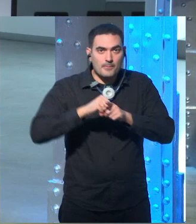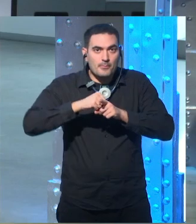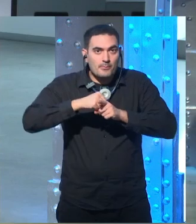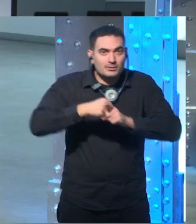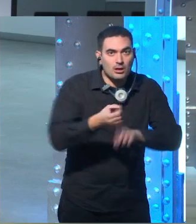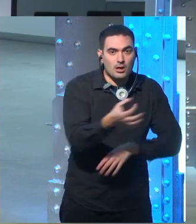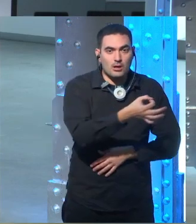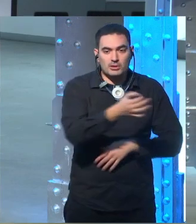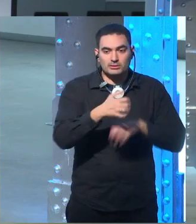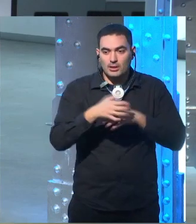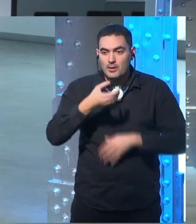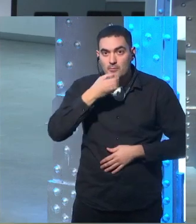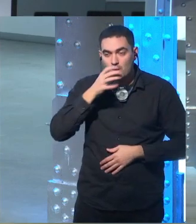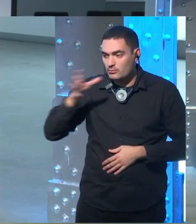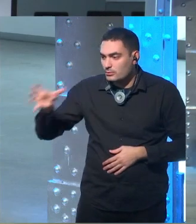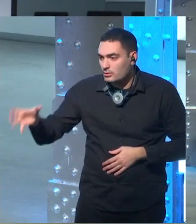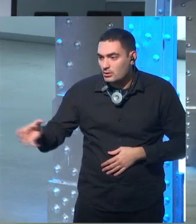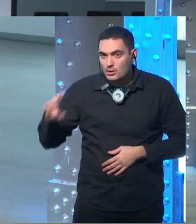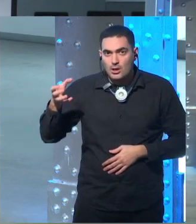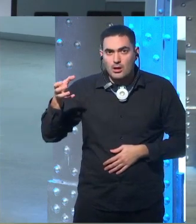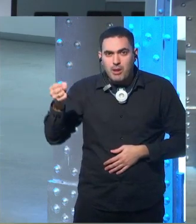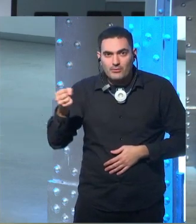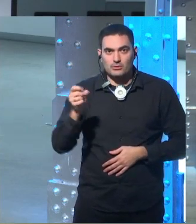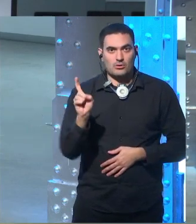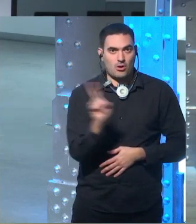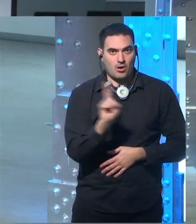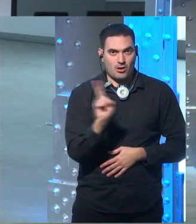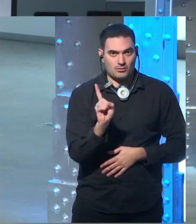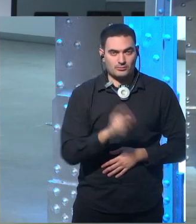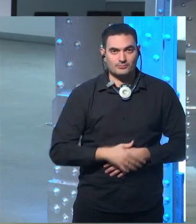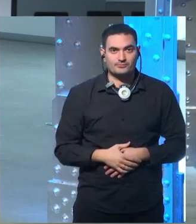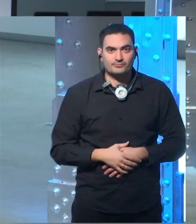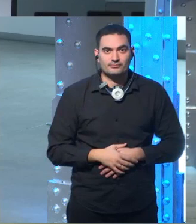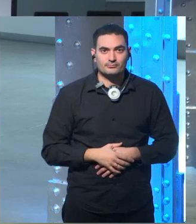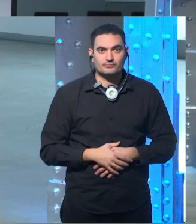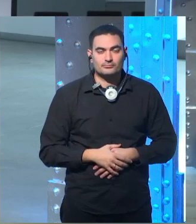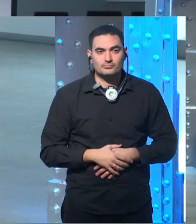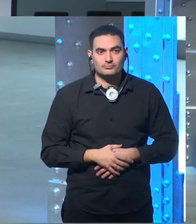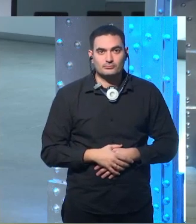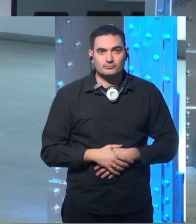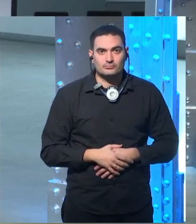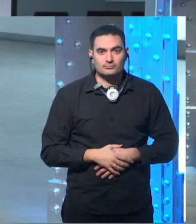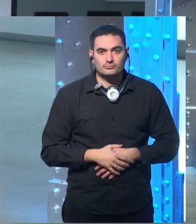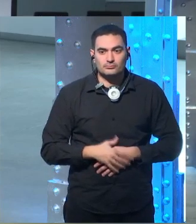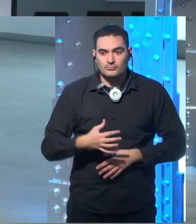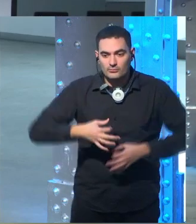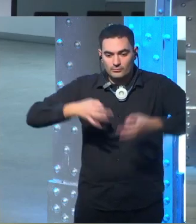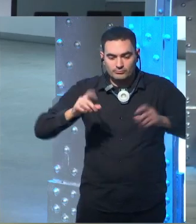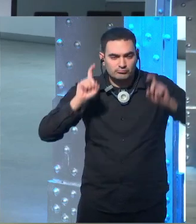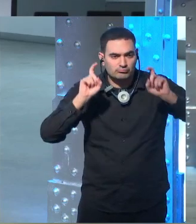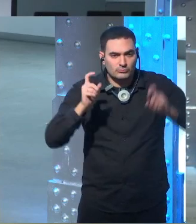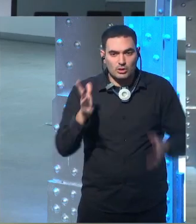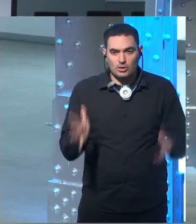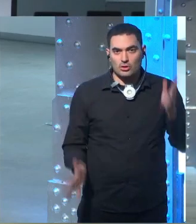up in order not to break it. And you can surely teach one robot to do that